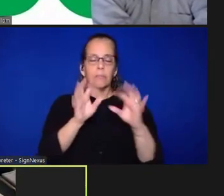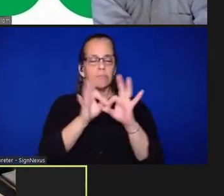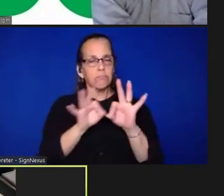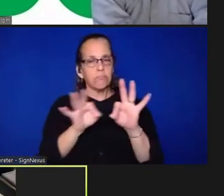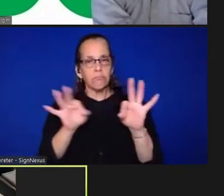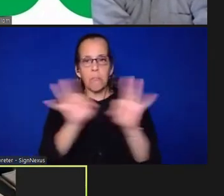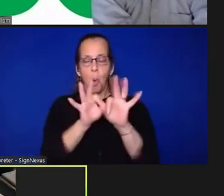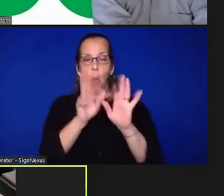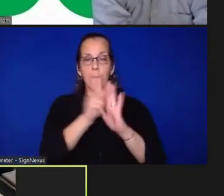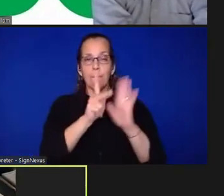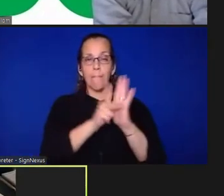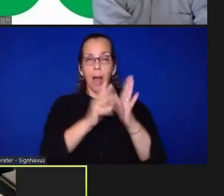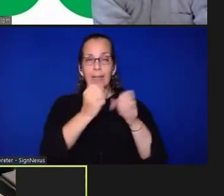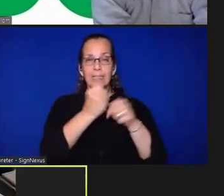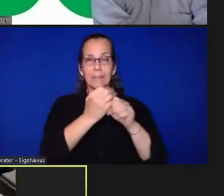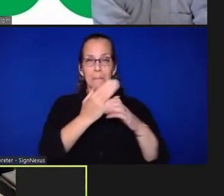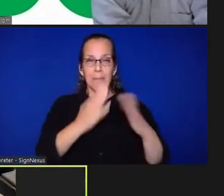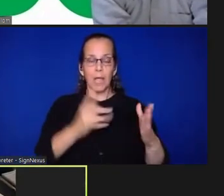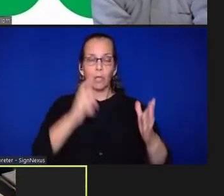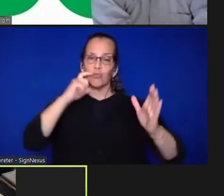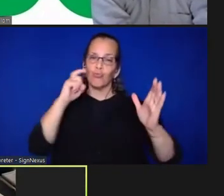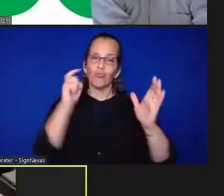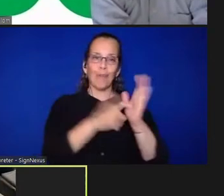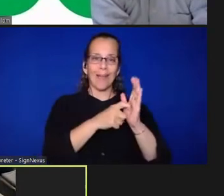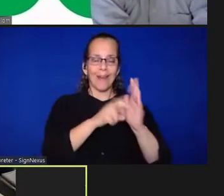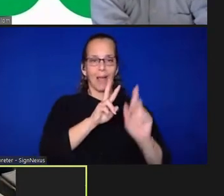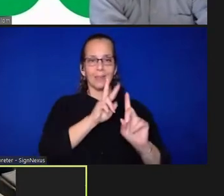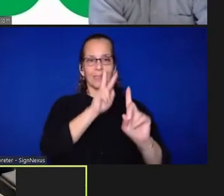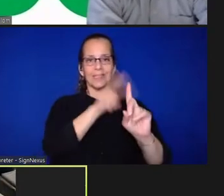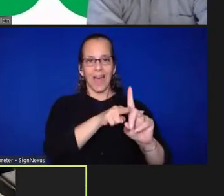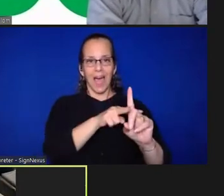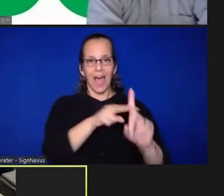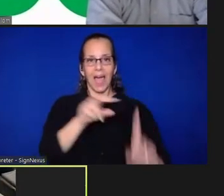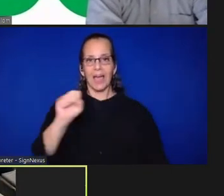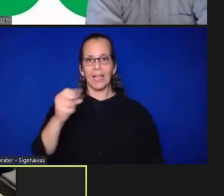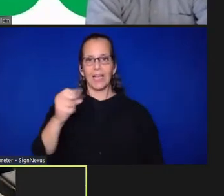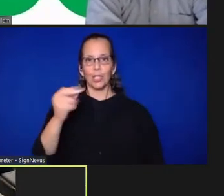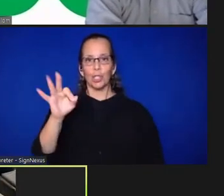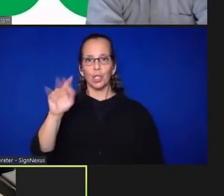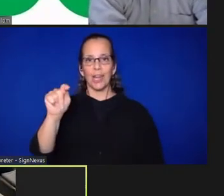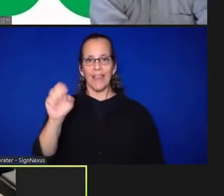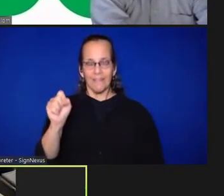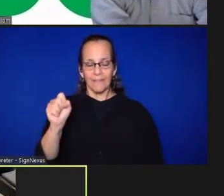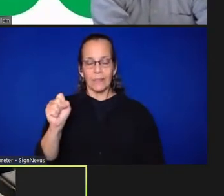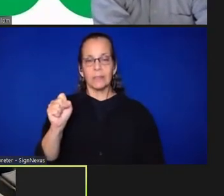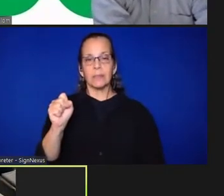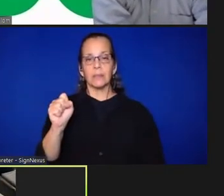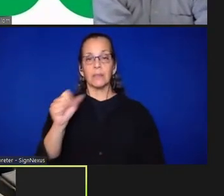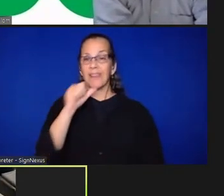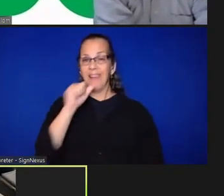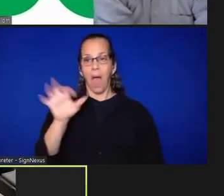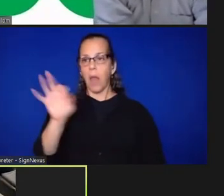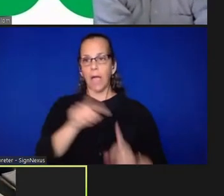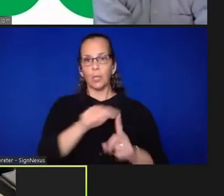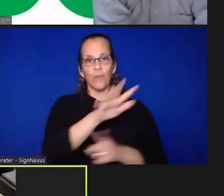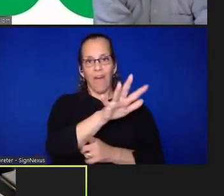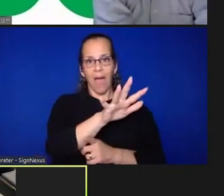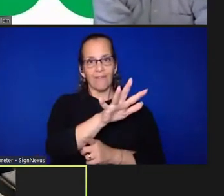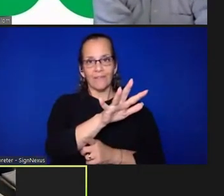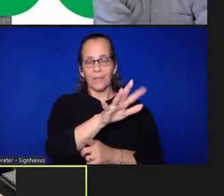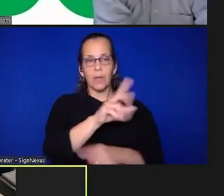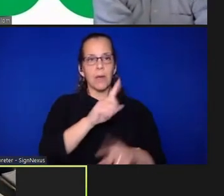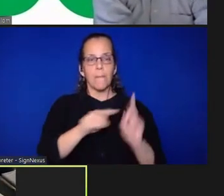that our assigned work shifts are not nine to five but 24 7 365 days a year